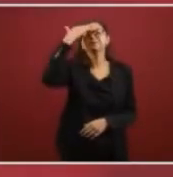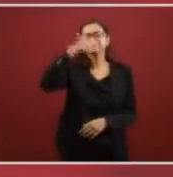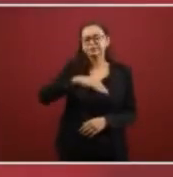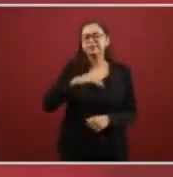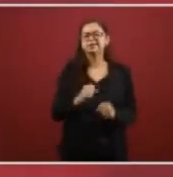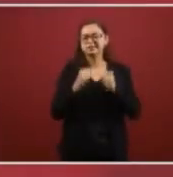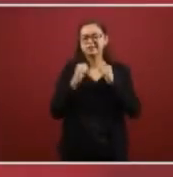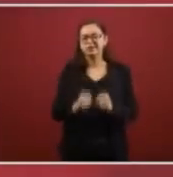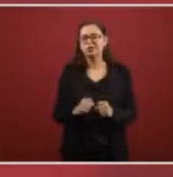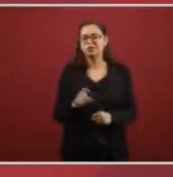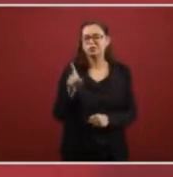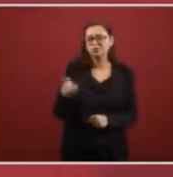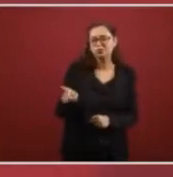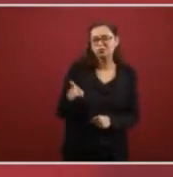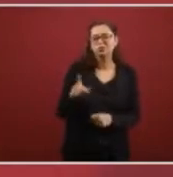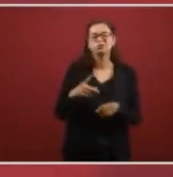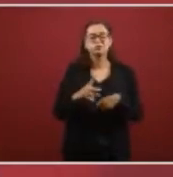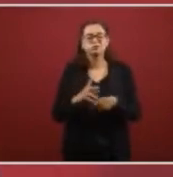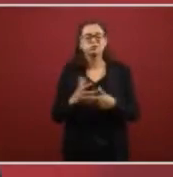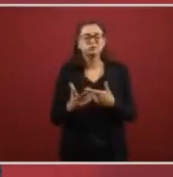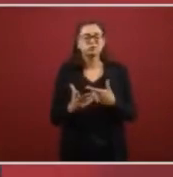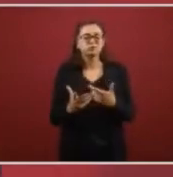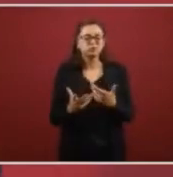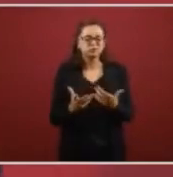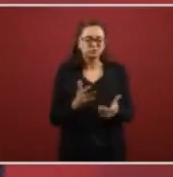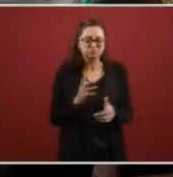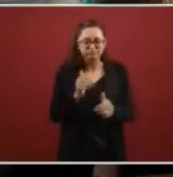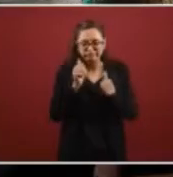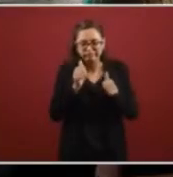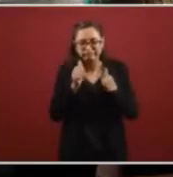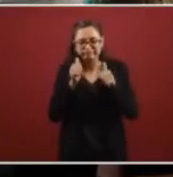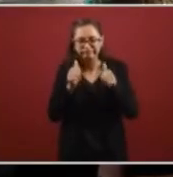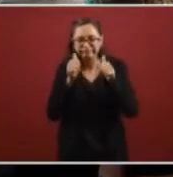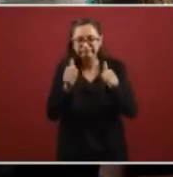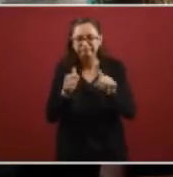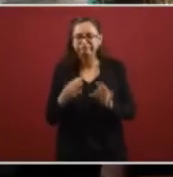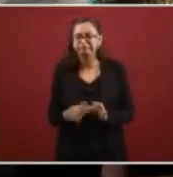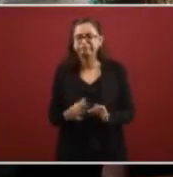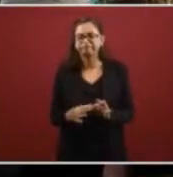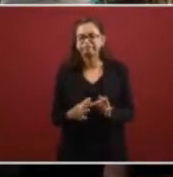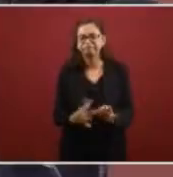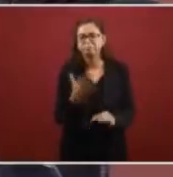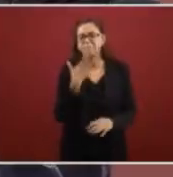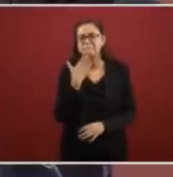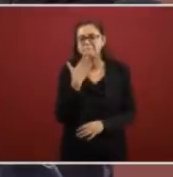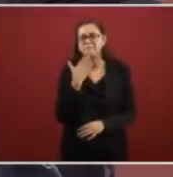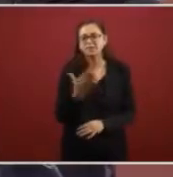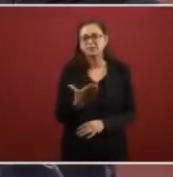know that she will continue to attend this matter.